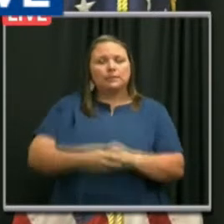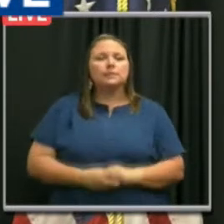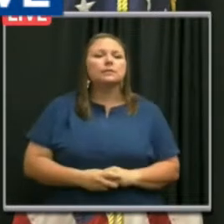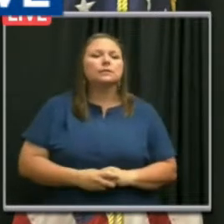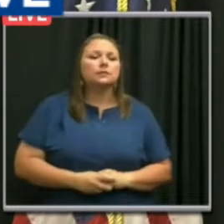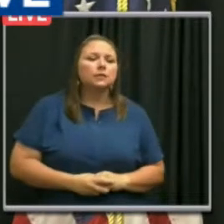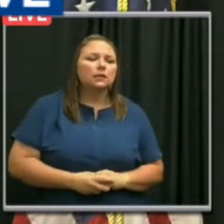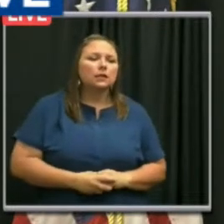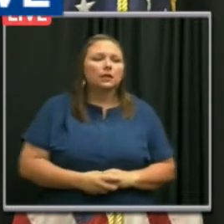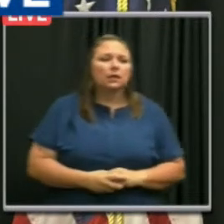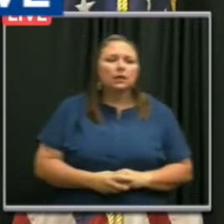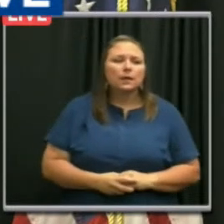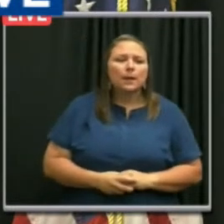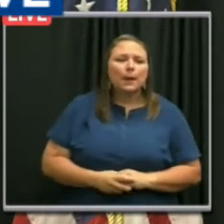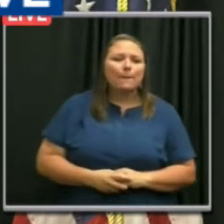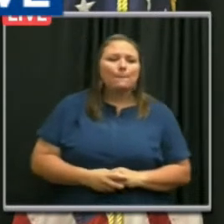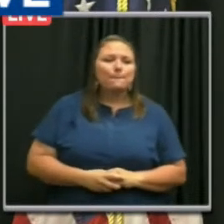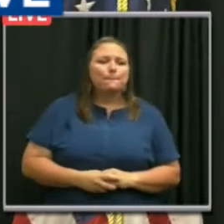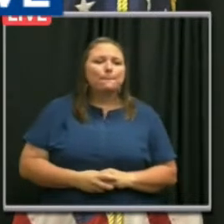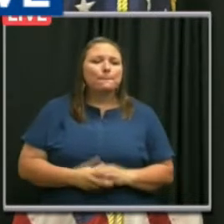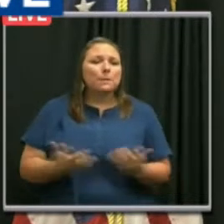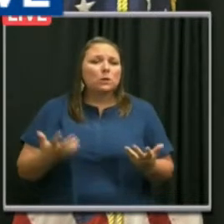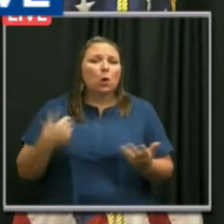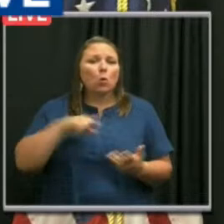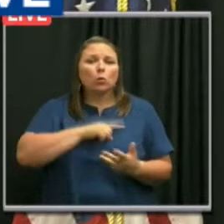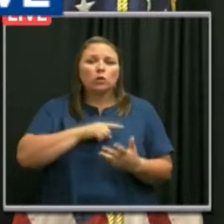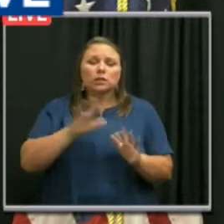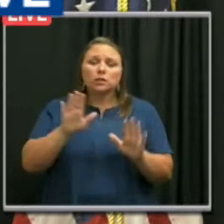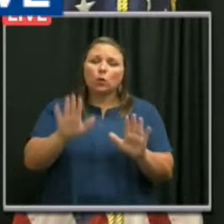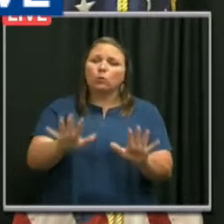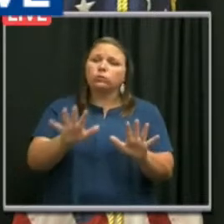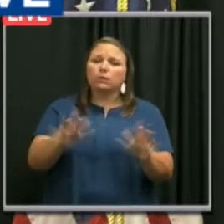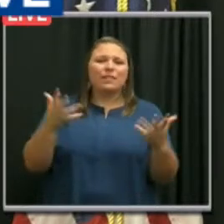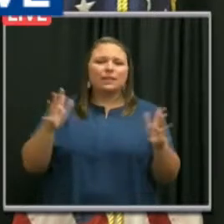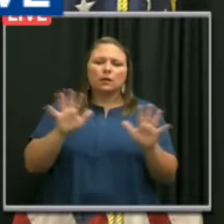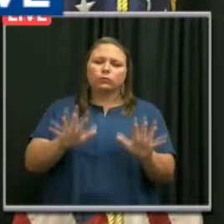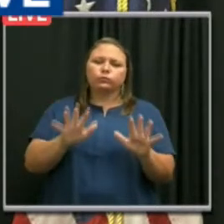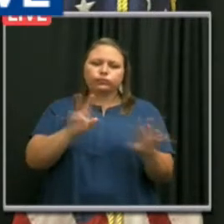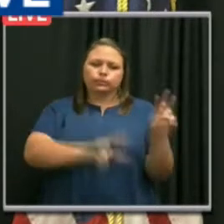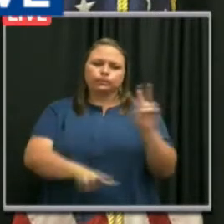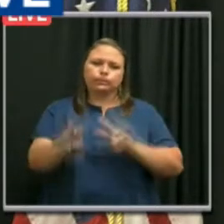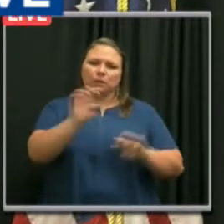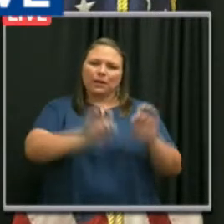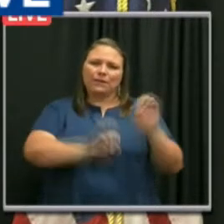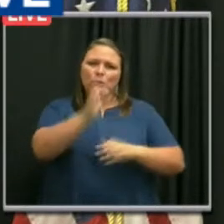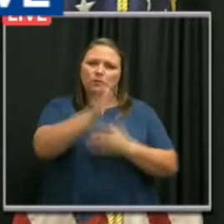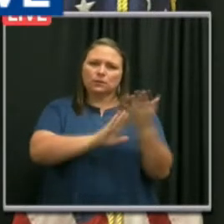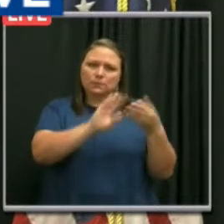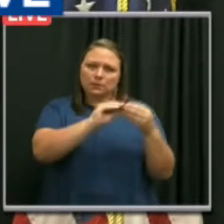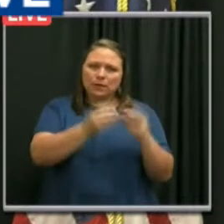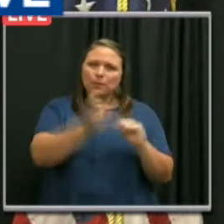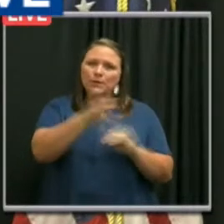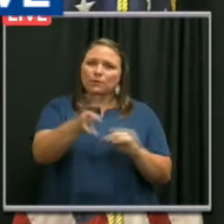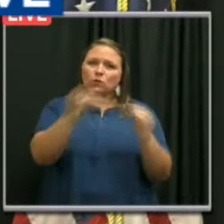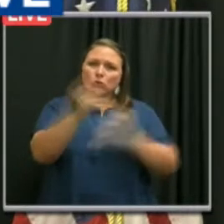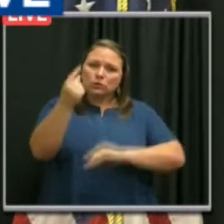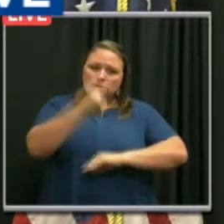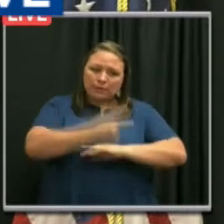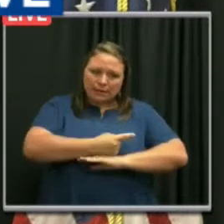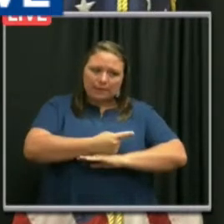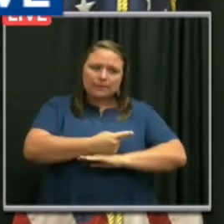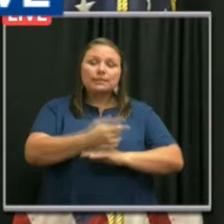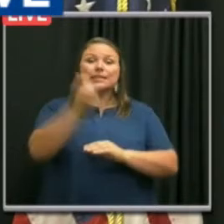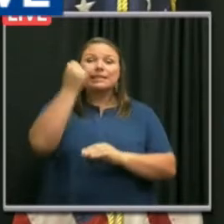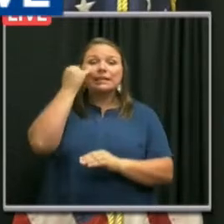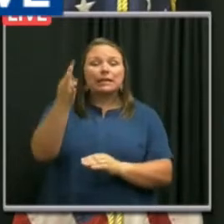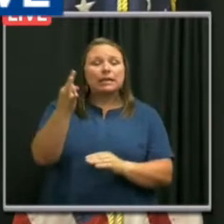So I guess I'm just saying we're just pumping the brakes still to continue evaluating some of this data a few more days.